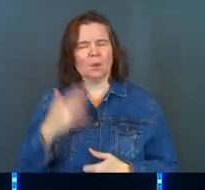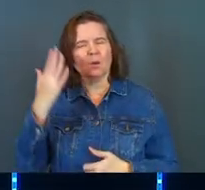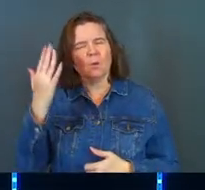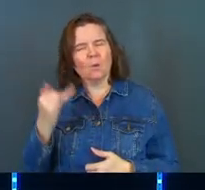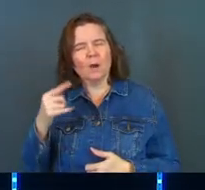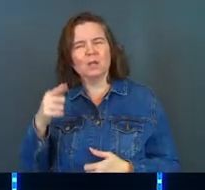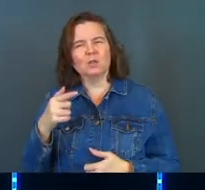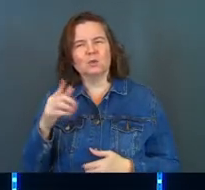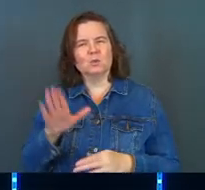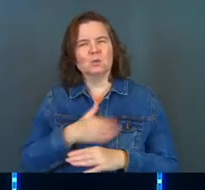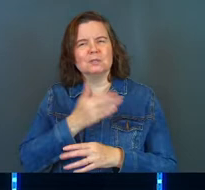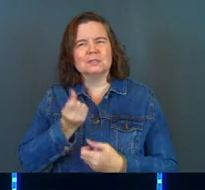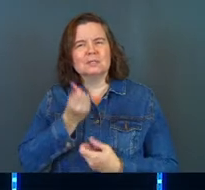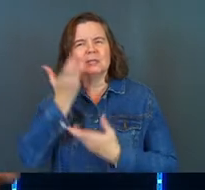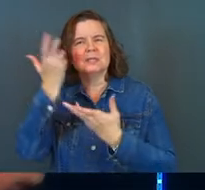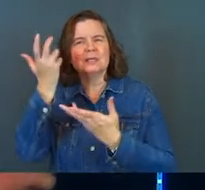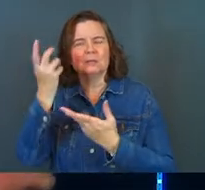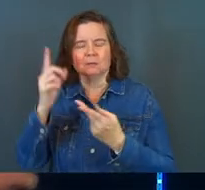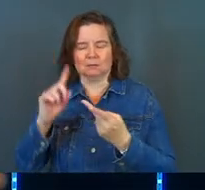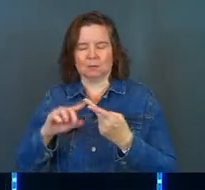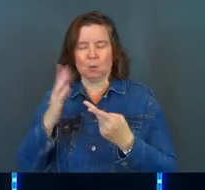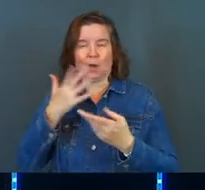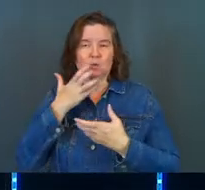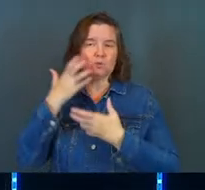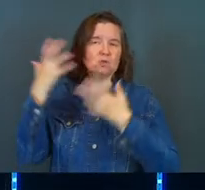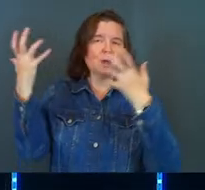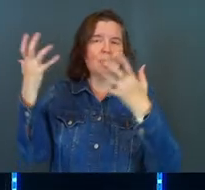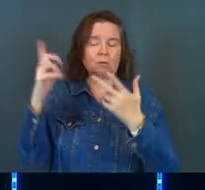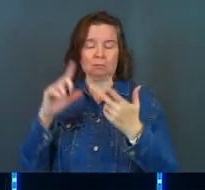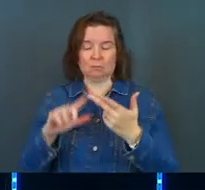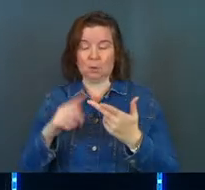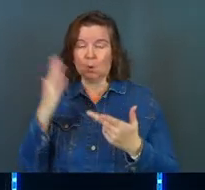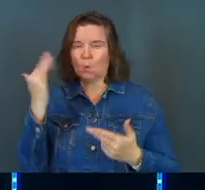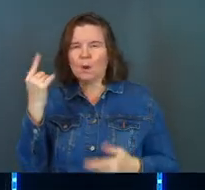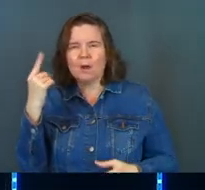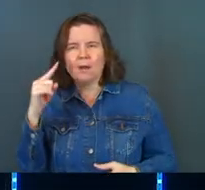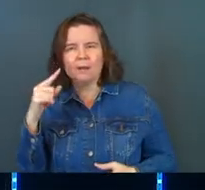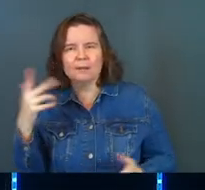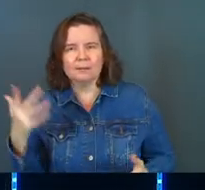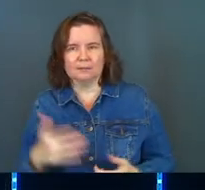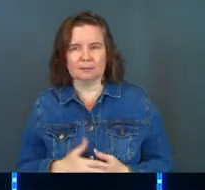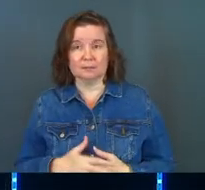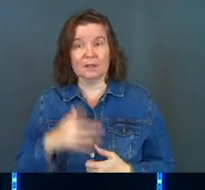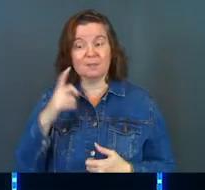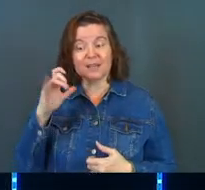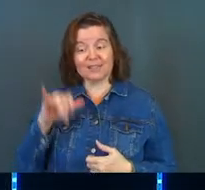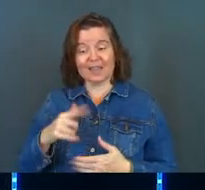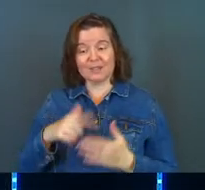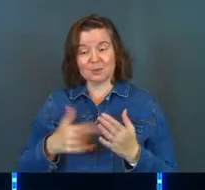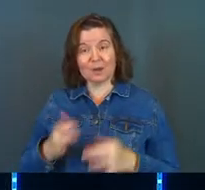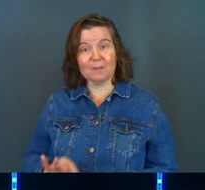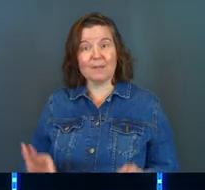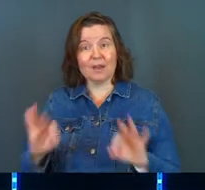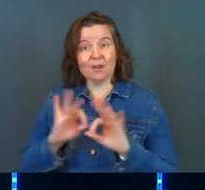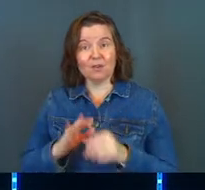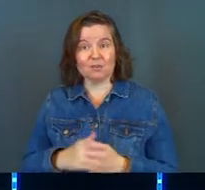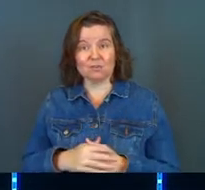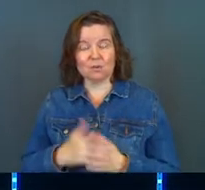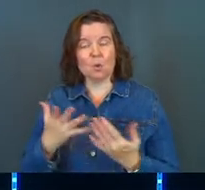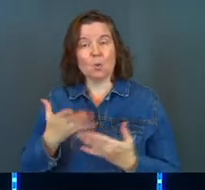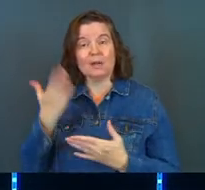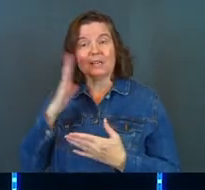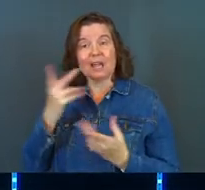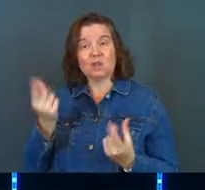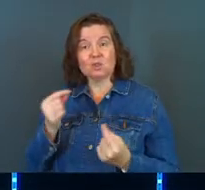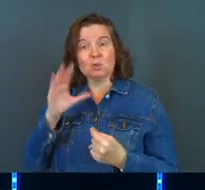Why do you sing? Why do you shout? Why? Because that's what matters. What